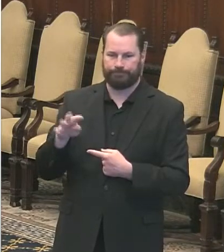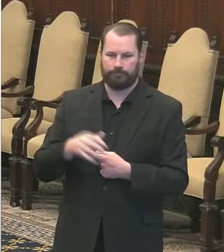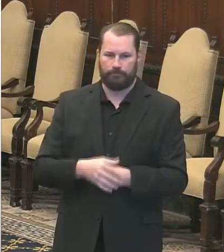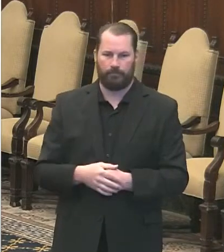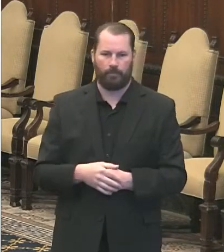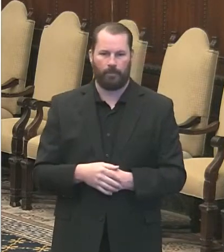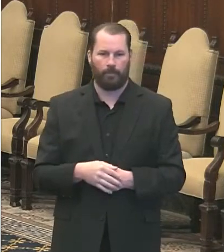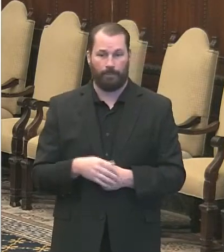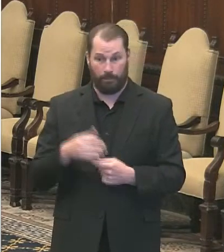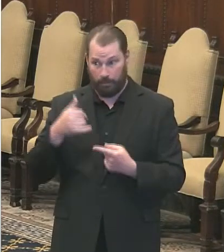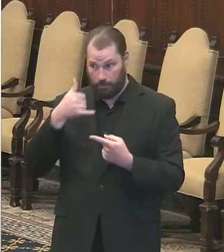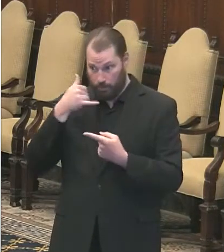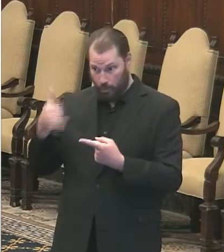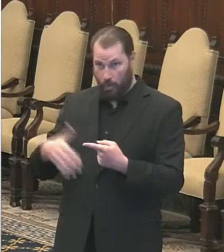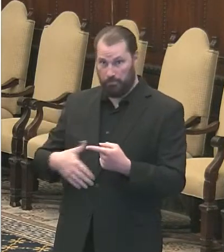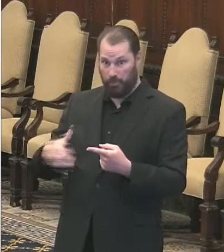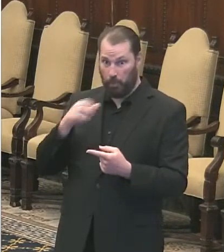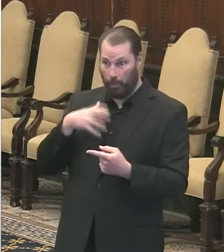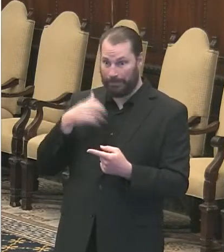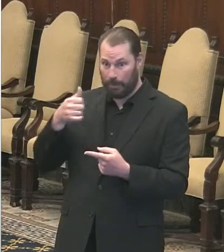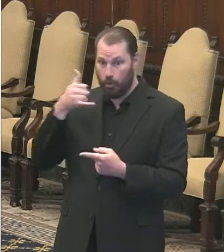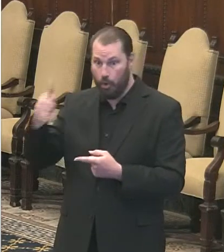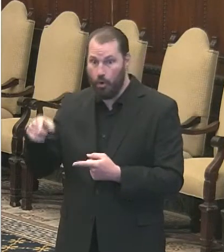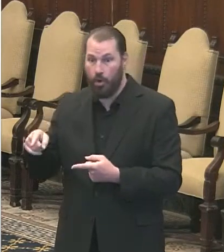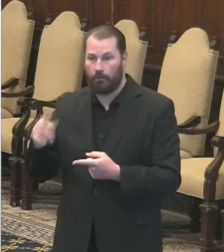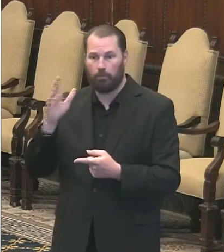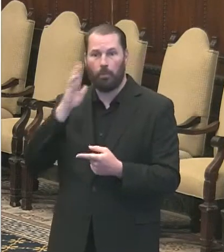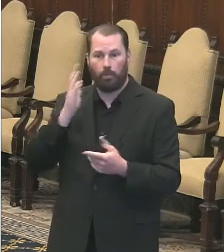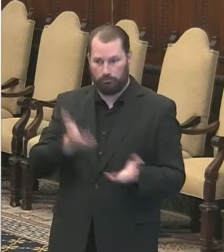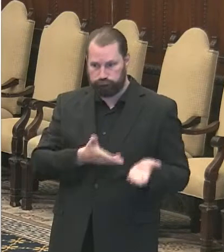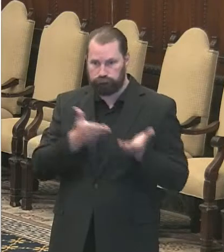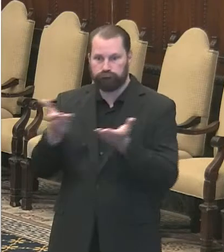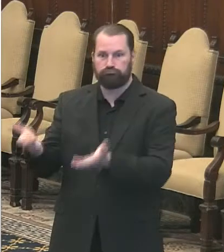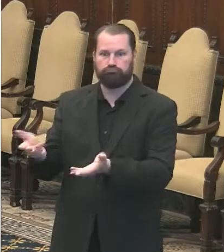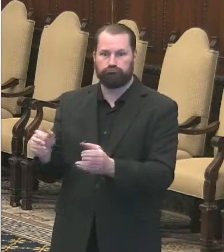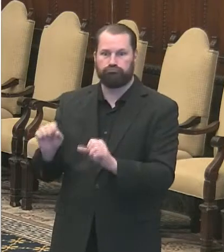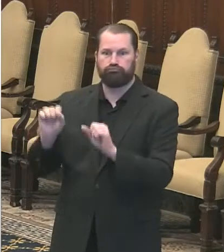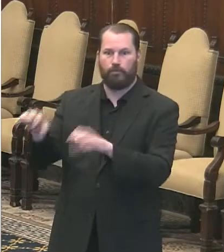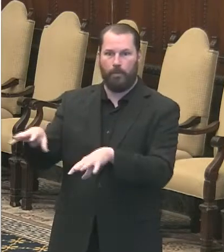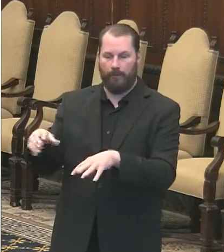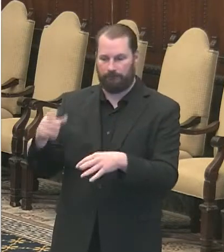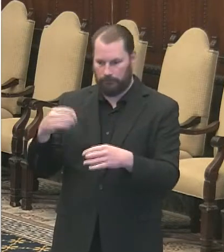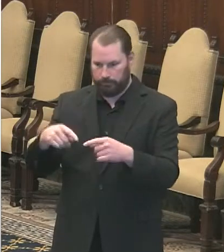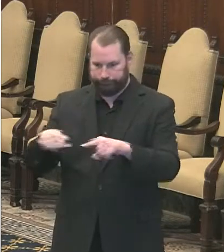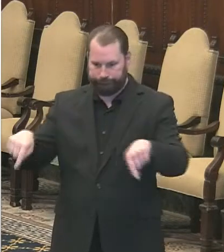267-432-5844. We can deliver a pack-and-play to you so your infant can sleep safely. Thanks very much.